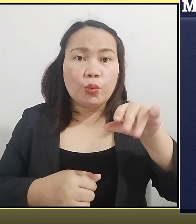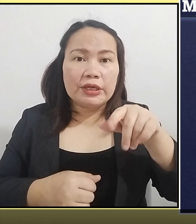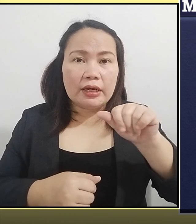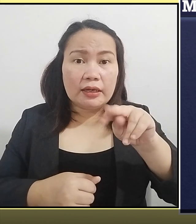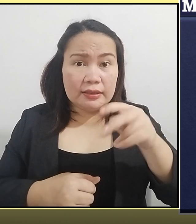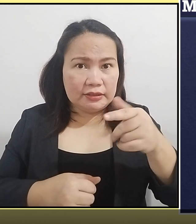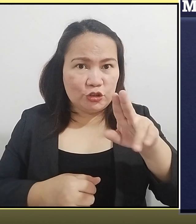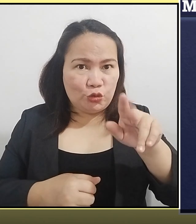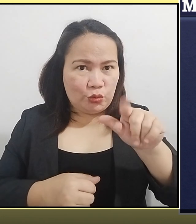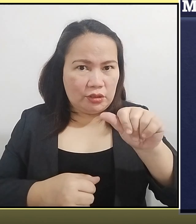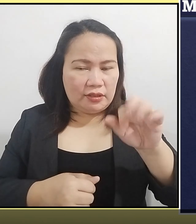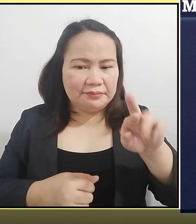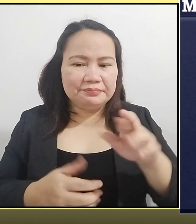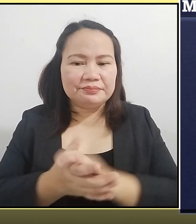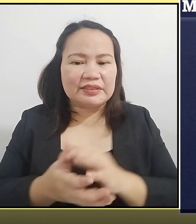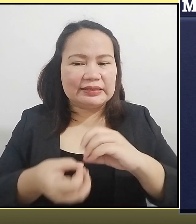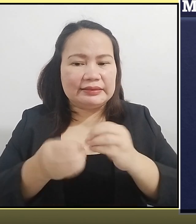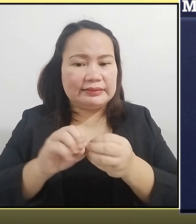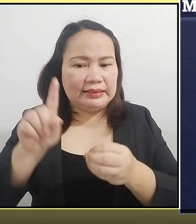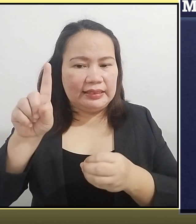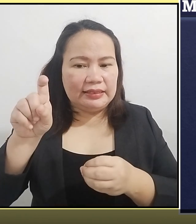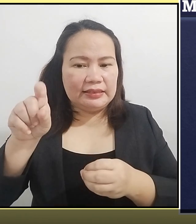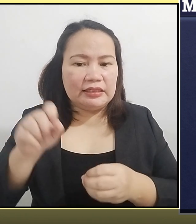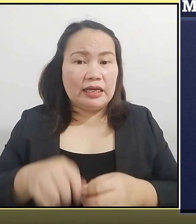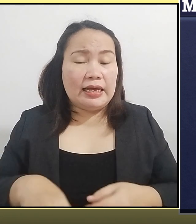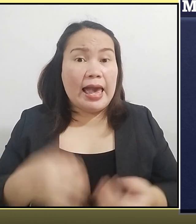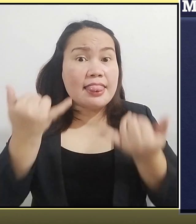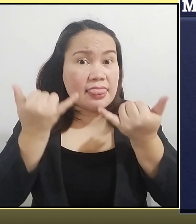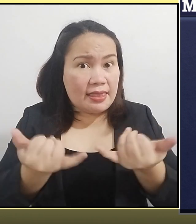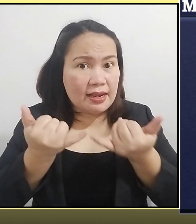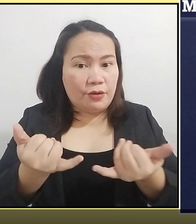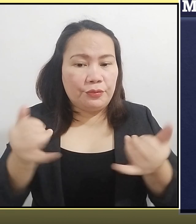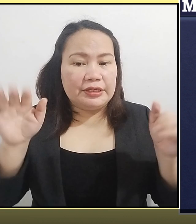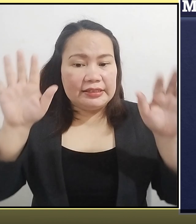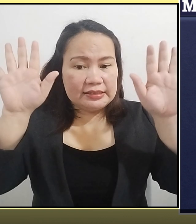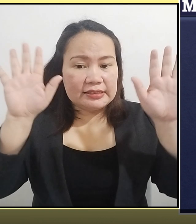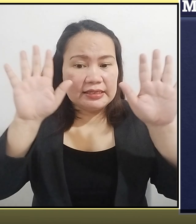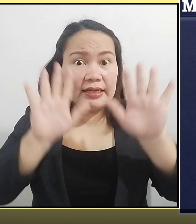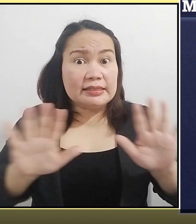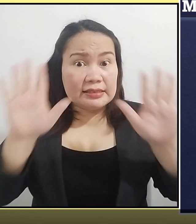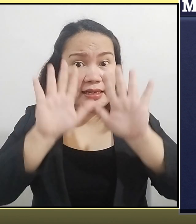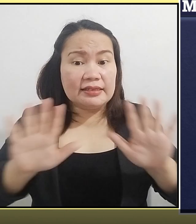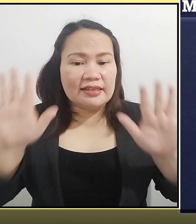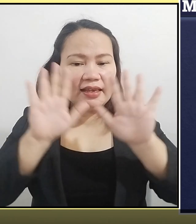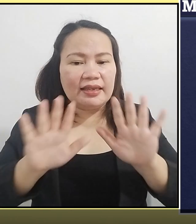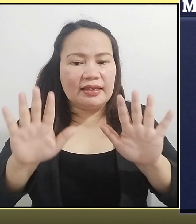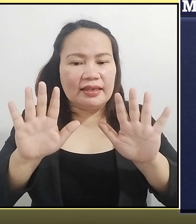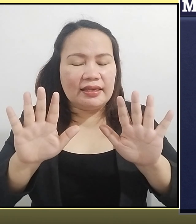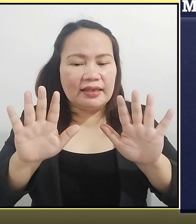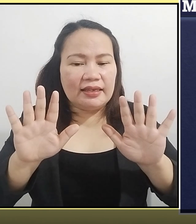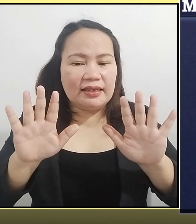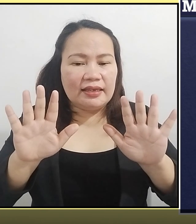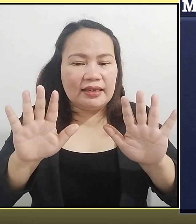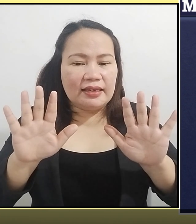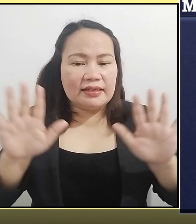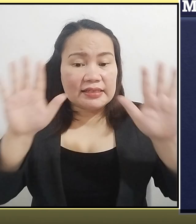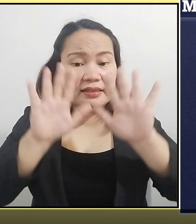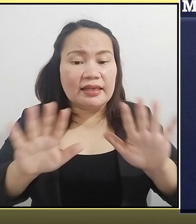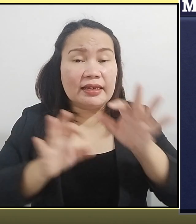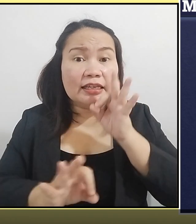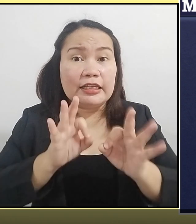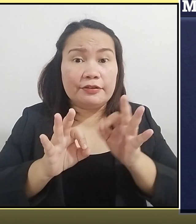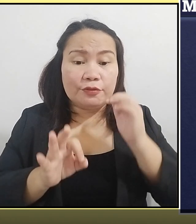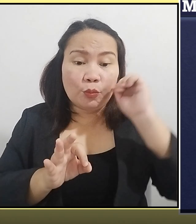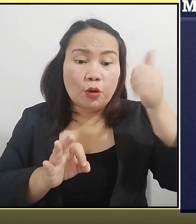Today is Sunday if tomorrow is Monday. So, meron tayong word na if dito. So, yan ang palatandaan natin, no? Pag nakita mo